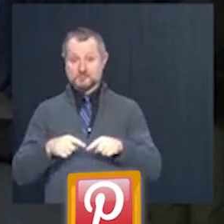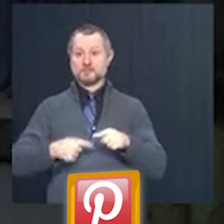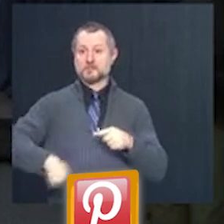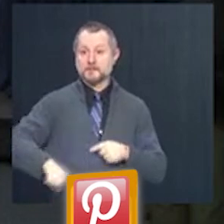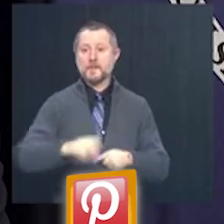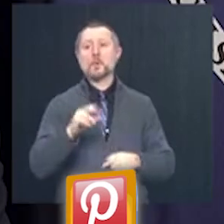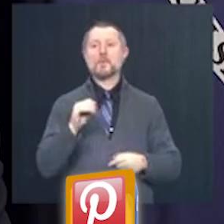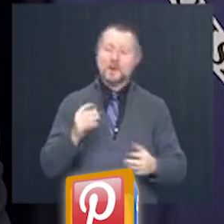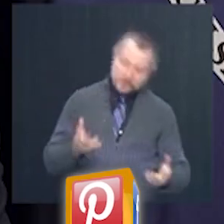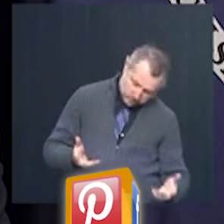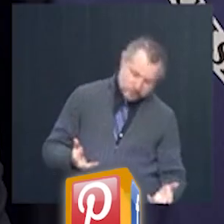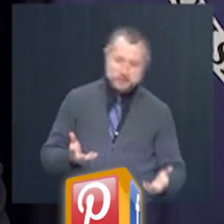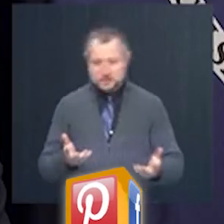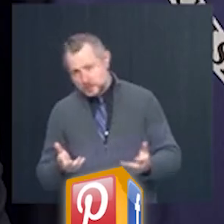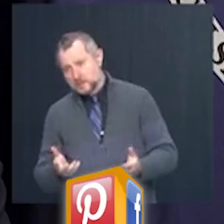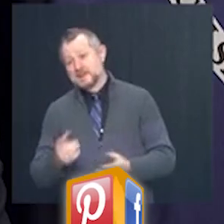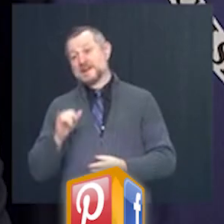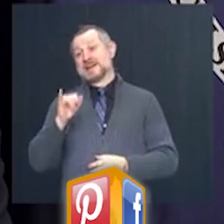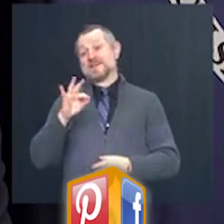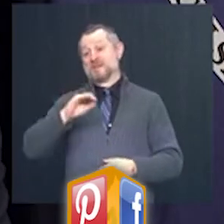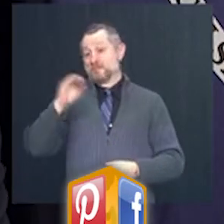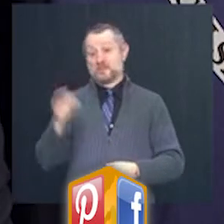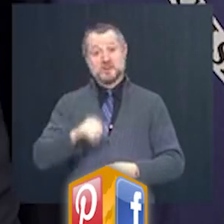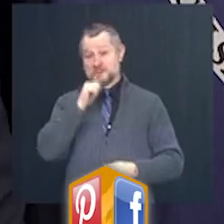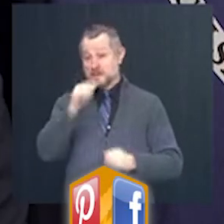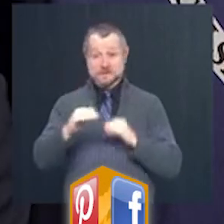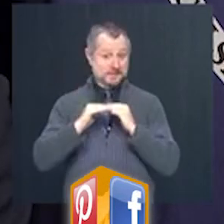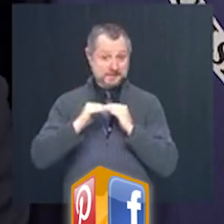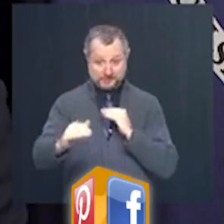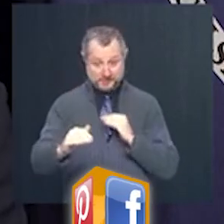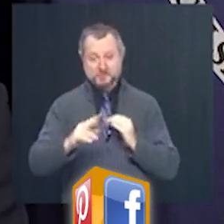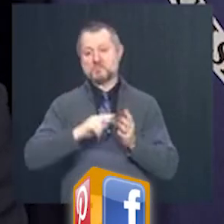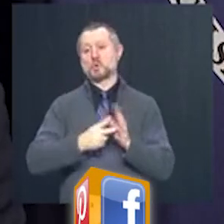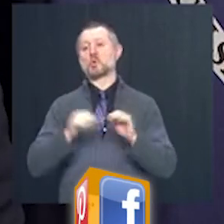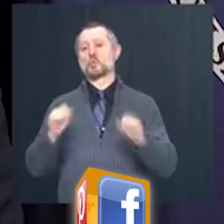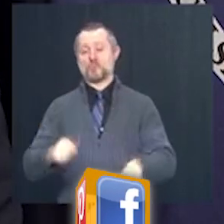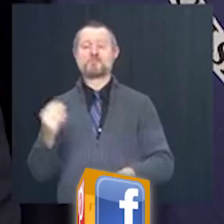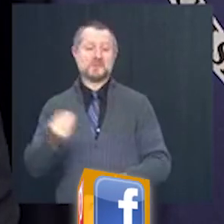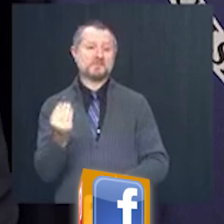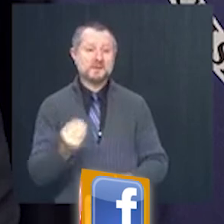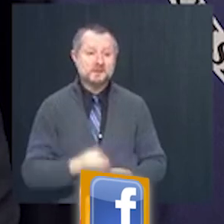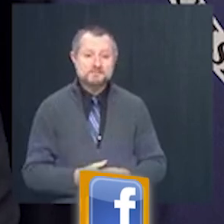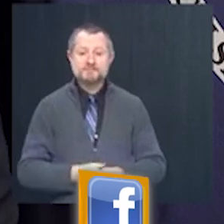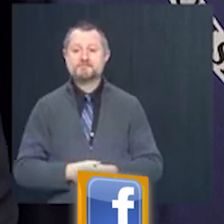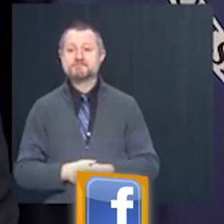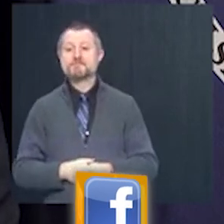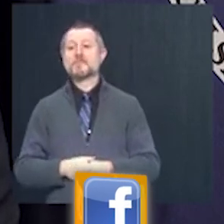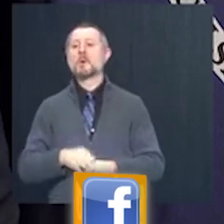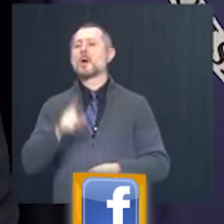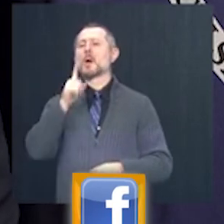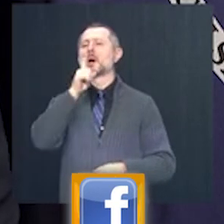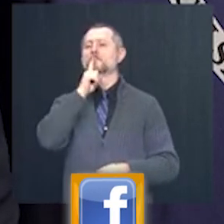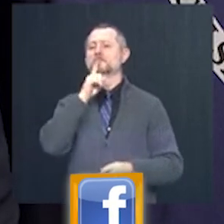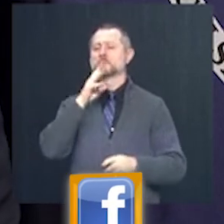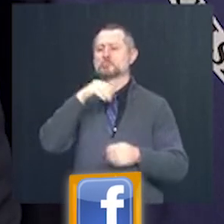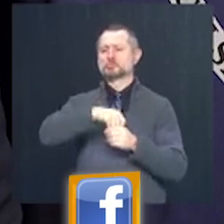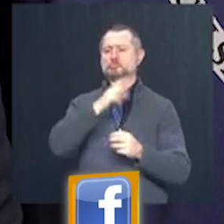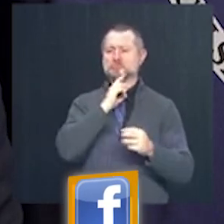Monday if the rate doesn't stabilize. And again, look, forget the indoor dining. Let's look at the big